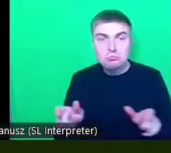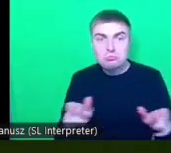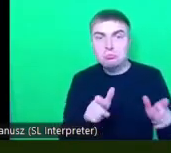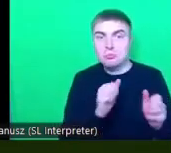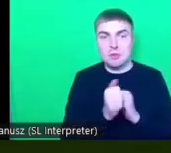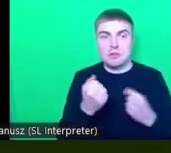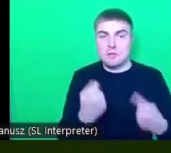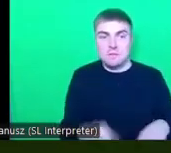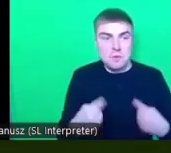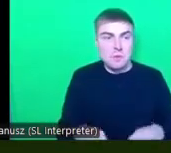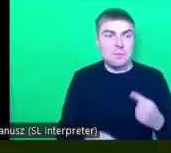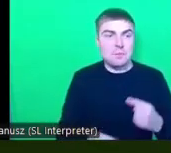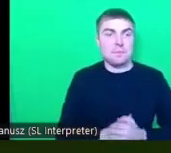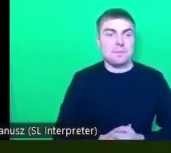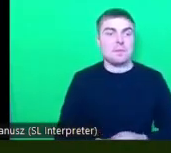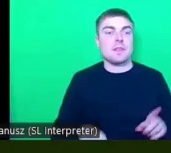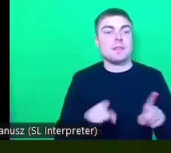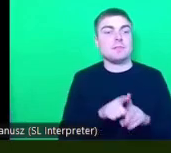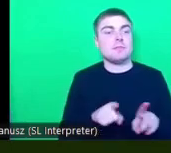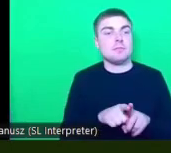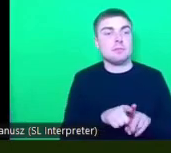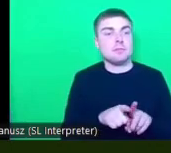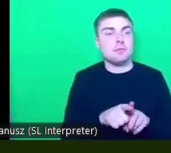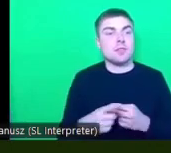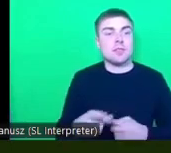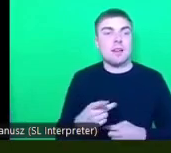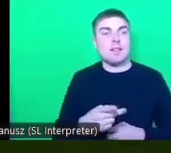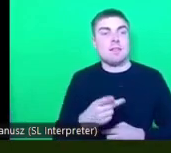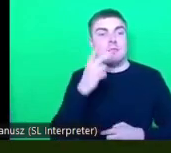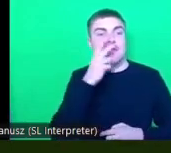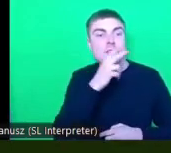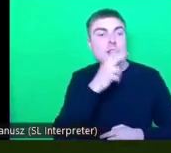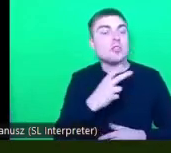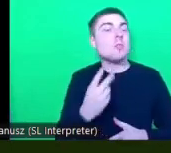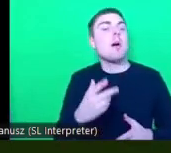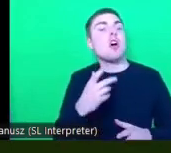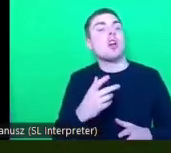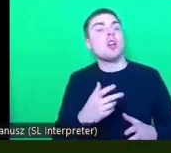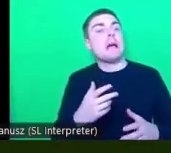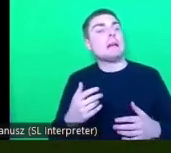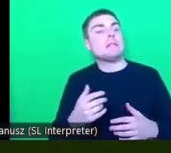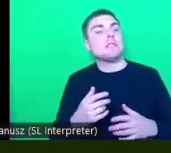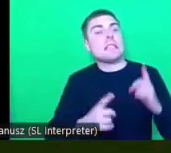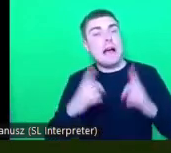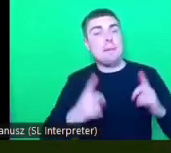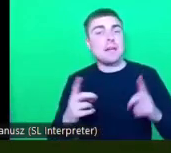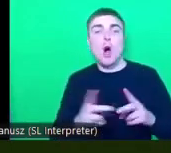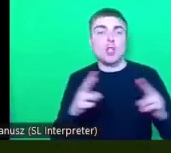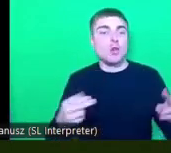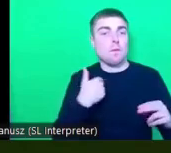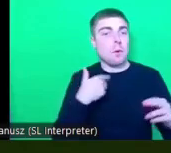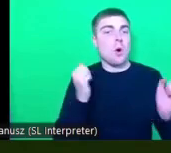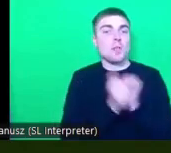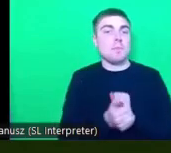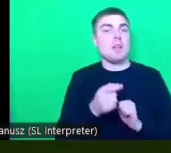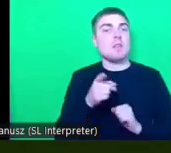that if large predators have been away for a long time period but re-established, then their prey populations